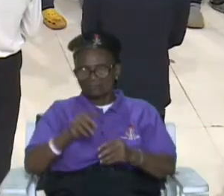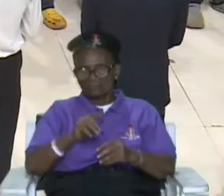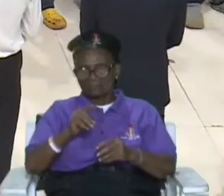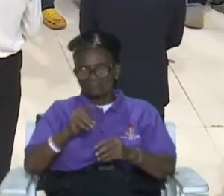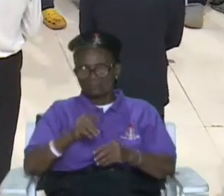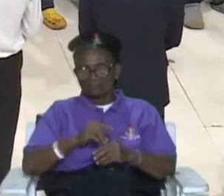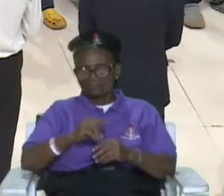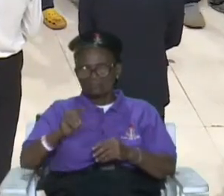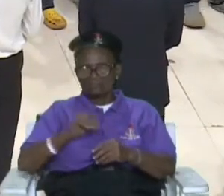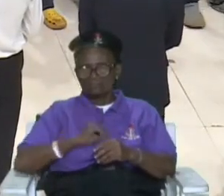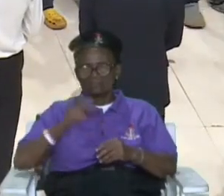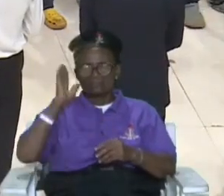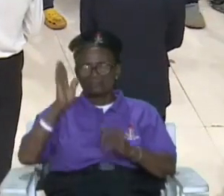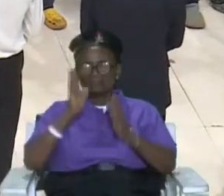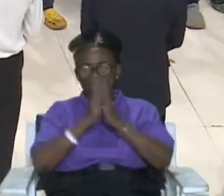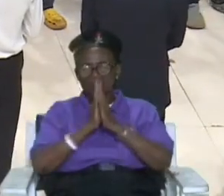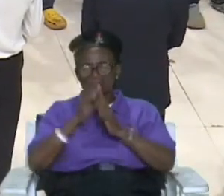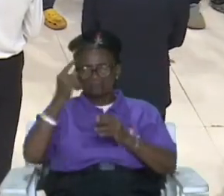praying for salvation.